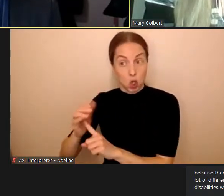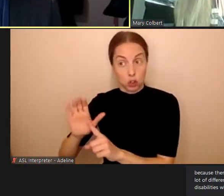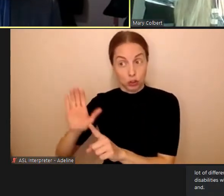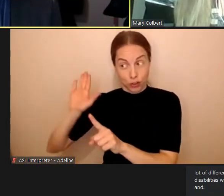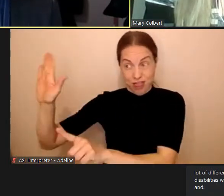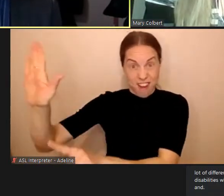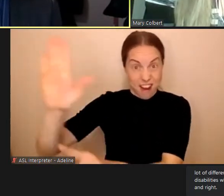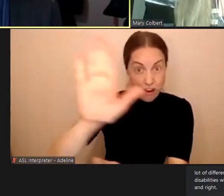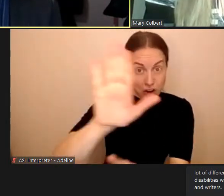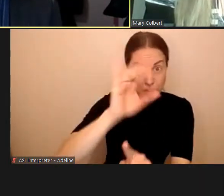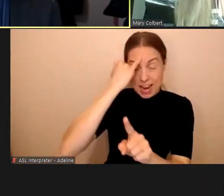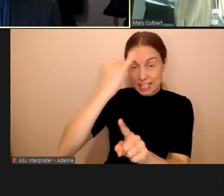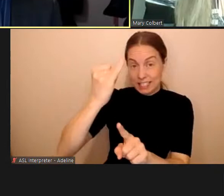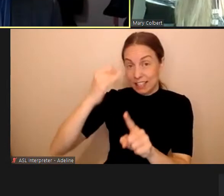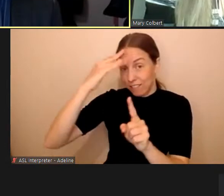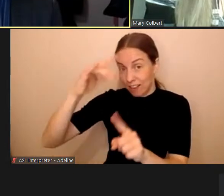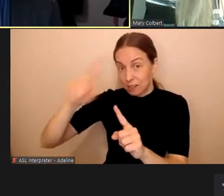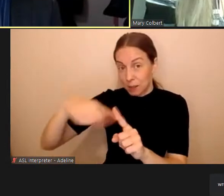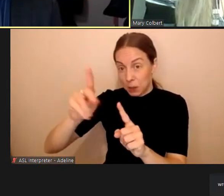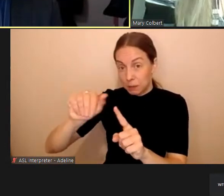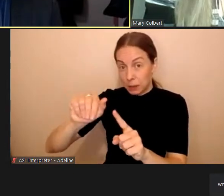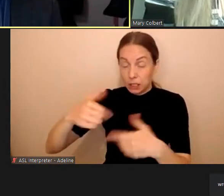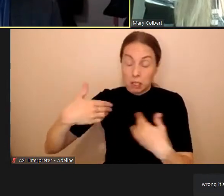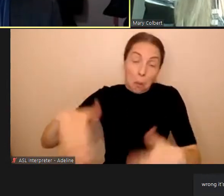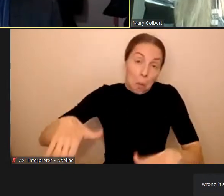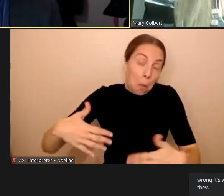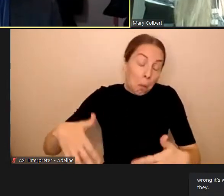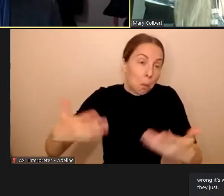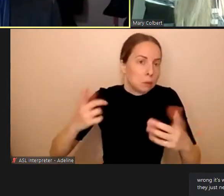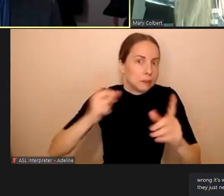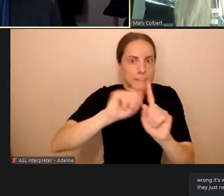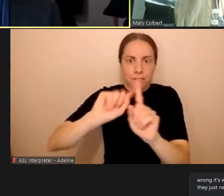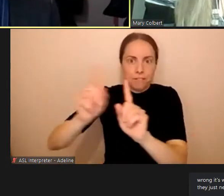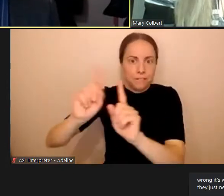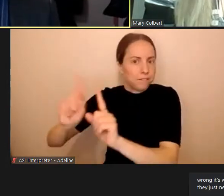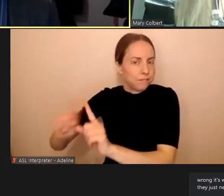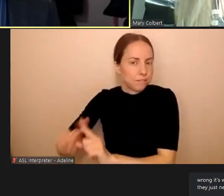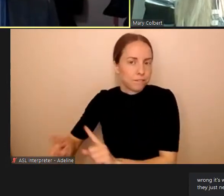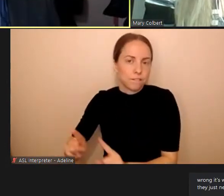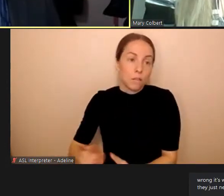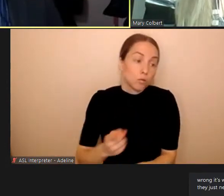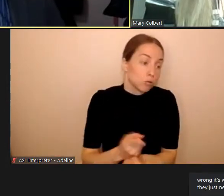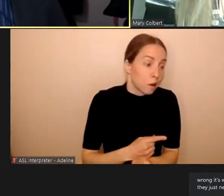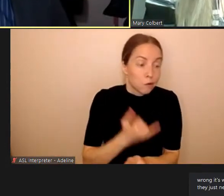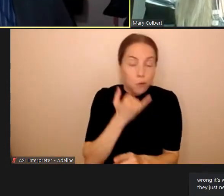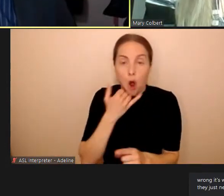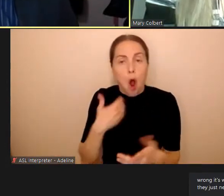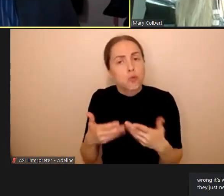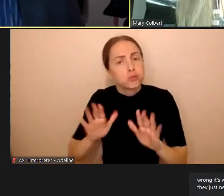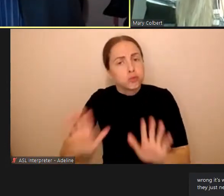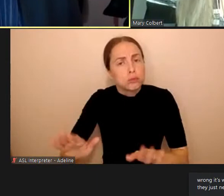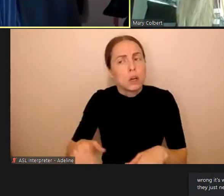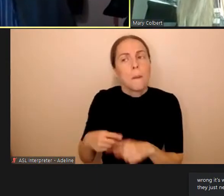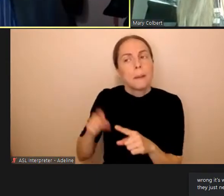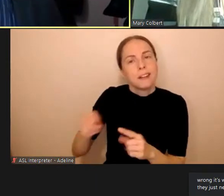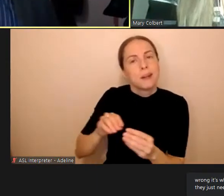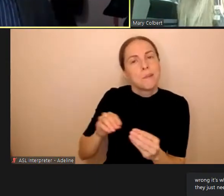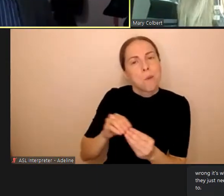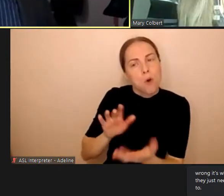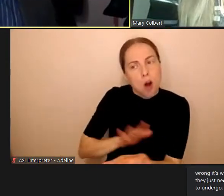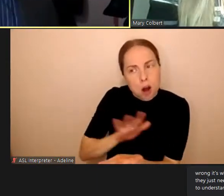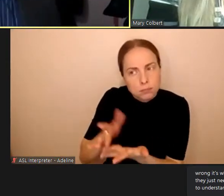And right or wrong, it's what it is and it's who they are, and they just need more outreach to help them